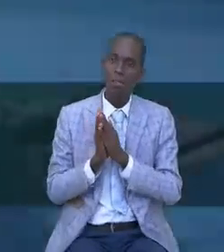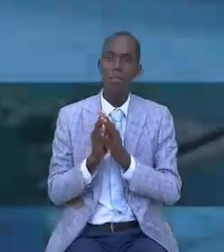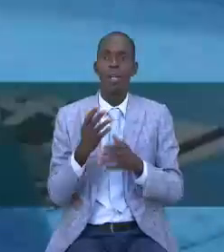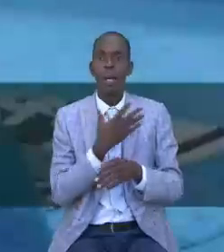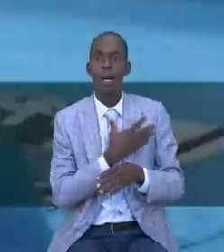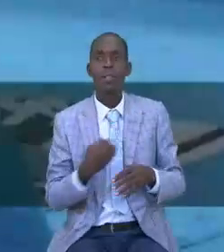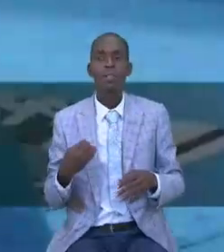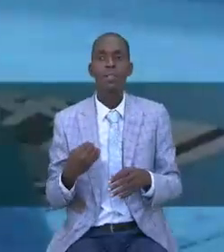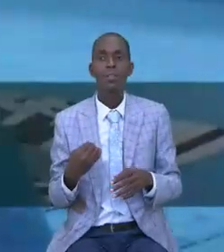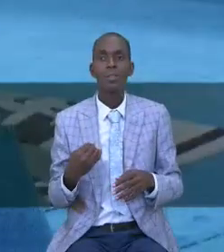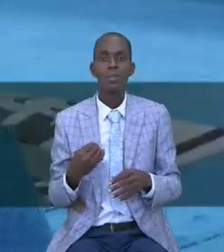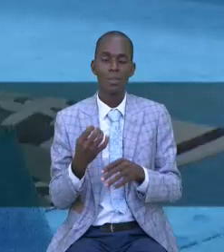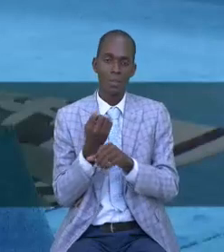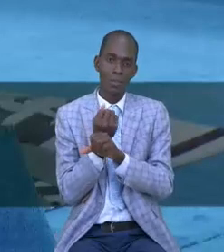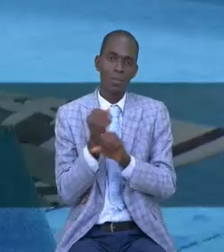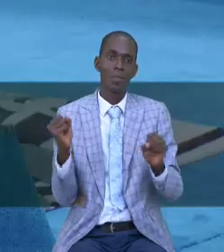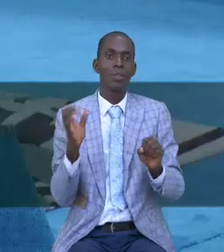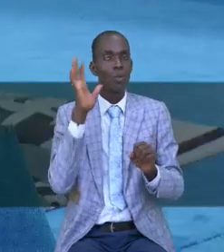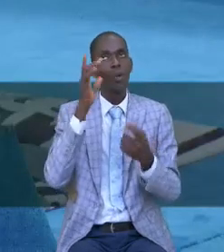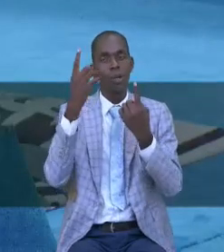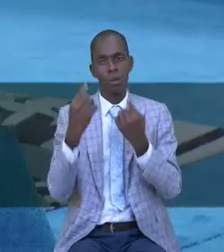and salvation will